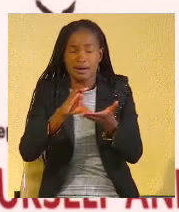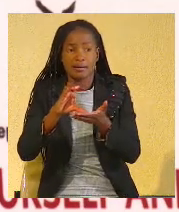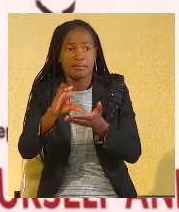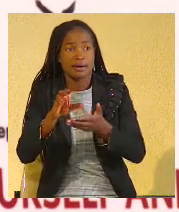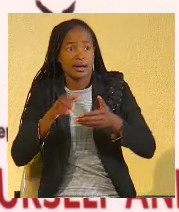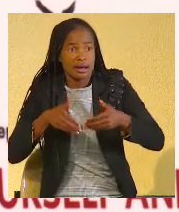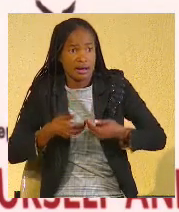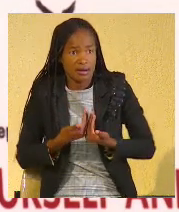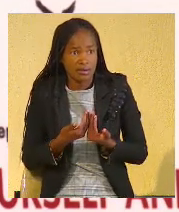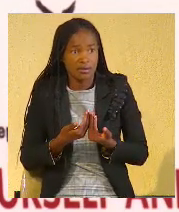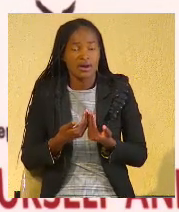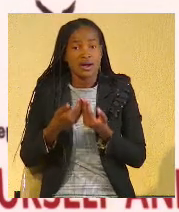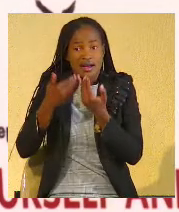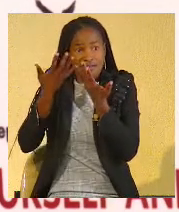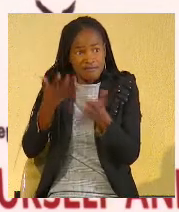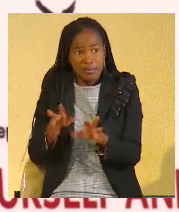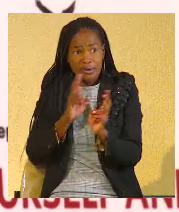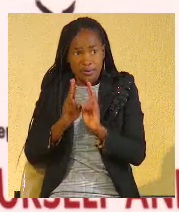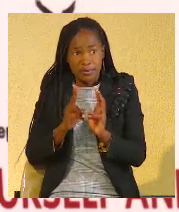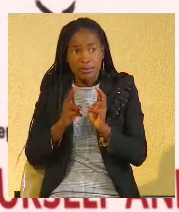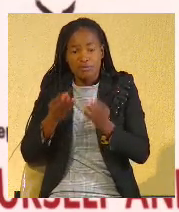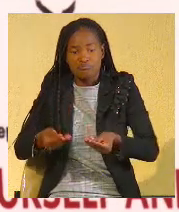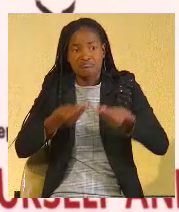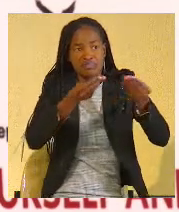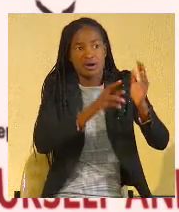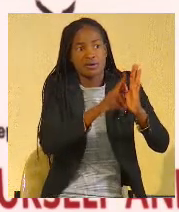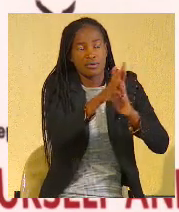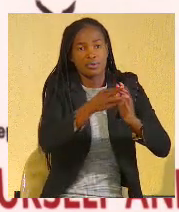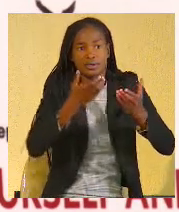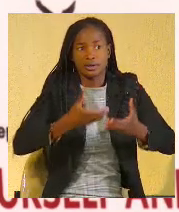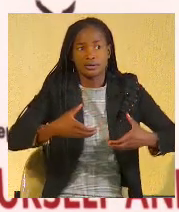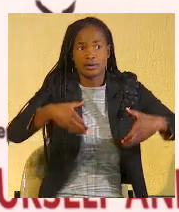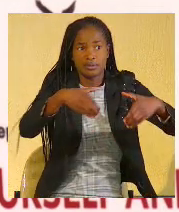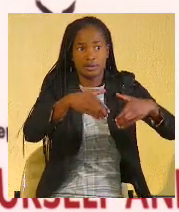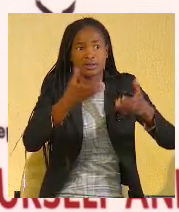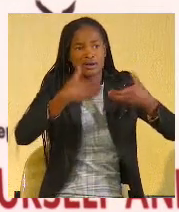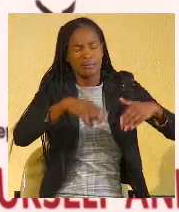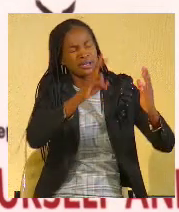Cabinet's consideration and approval.